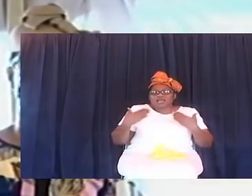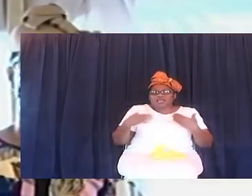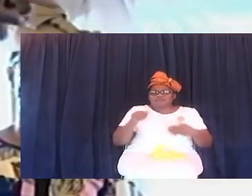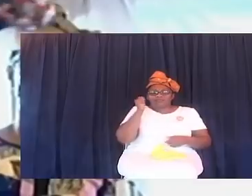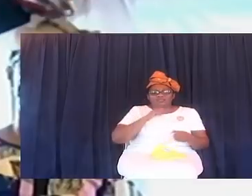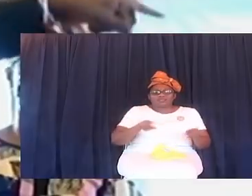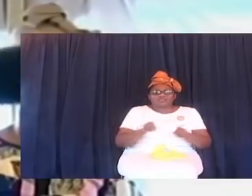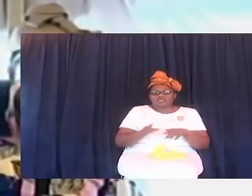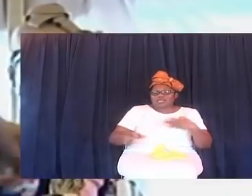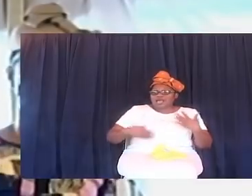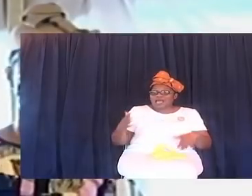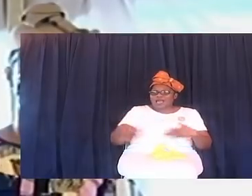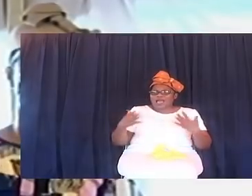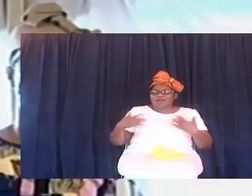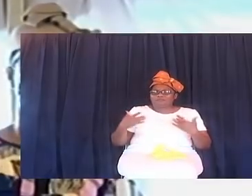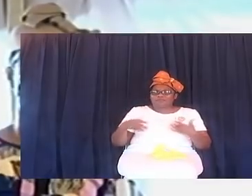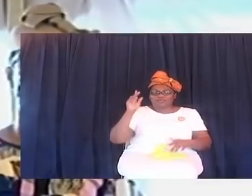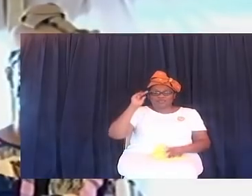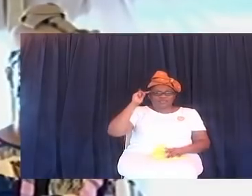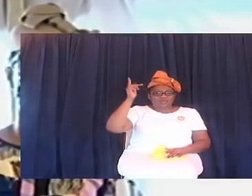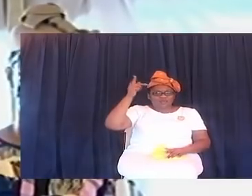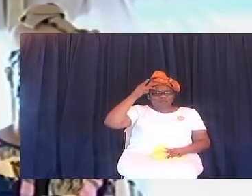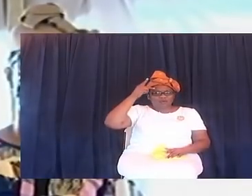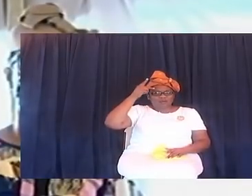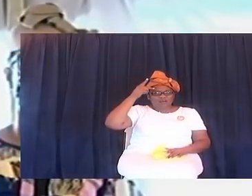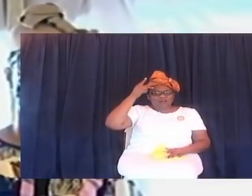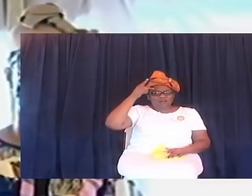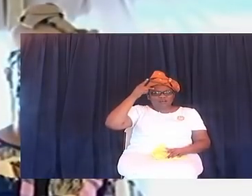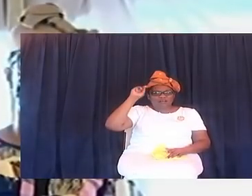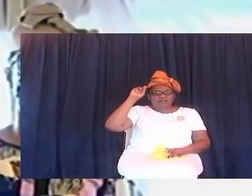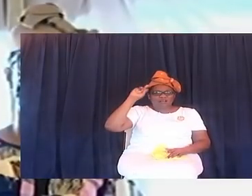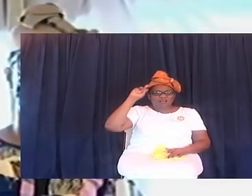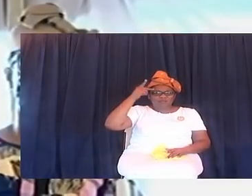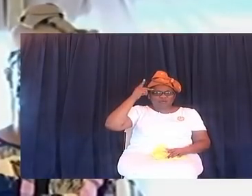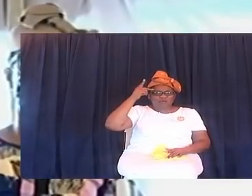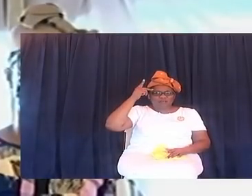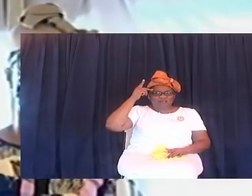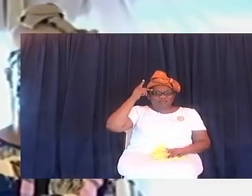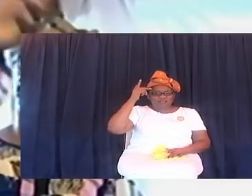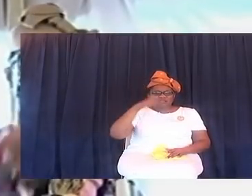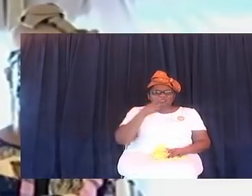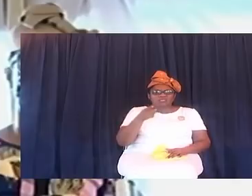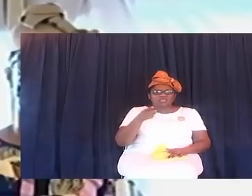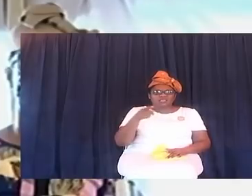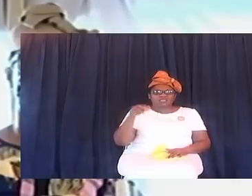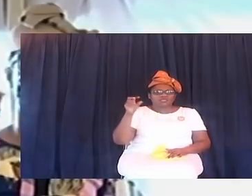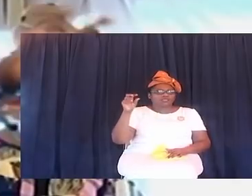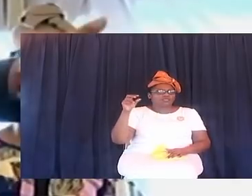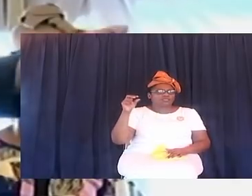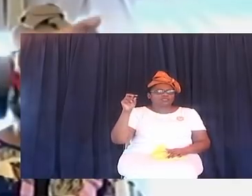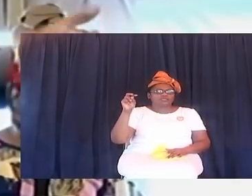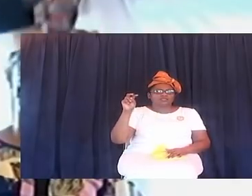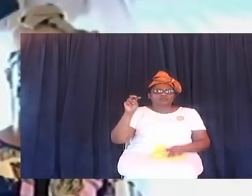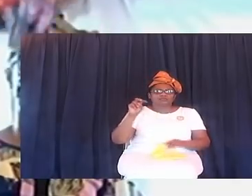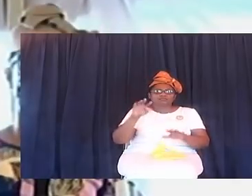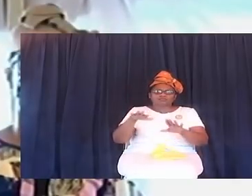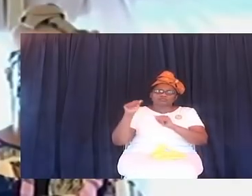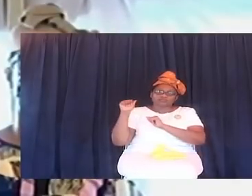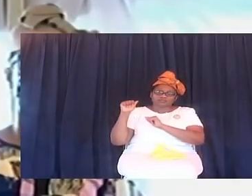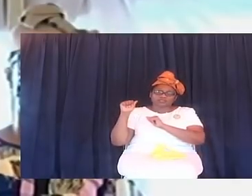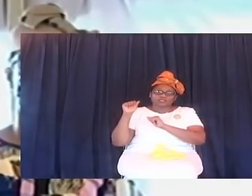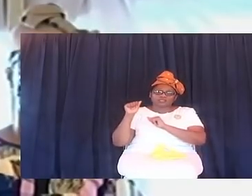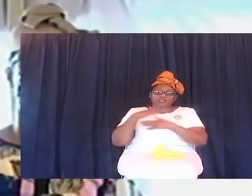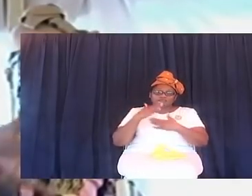Paul says in 2 Corinthians chapter 5 that to be absent from the body is to be present with the Lord. She's at a better place than we are